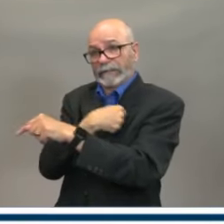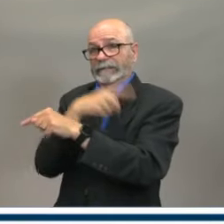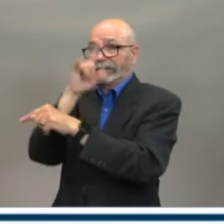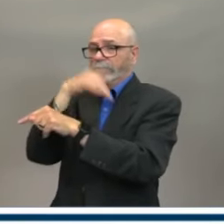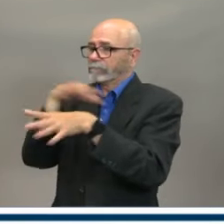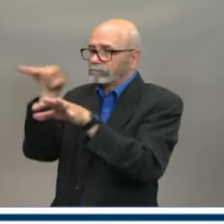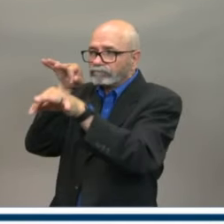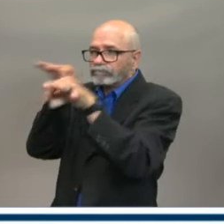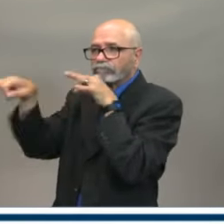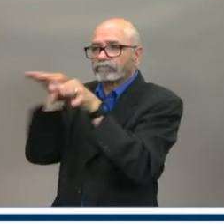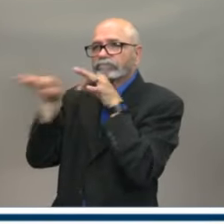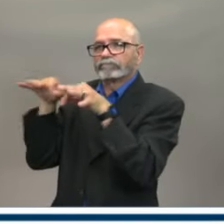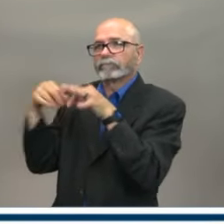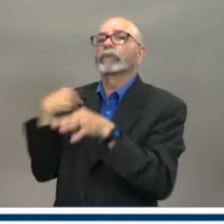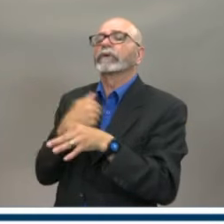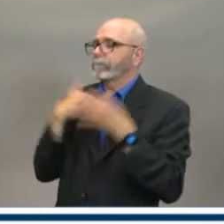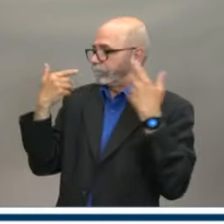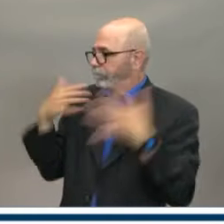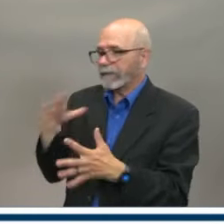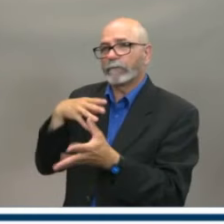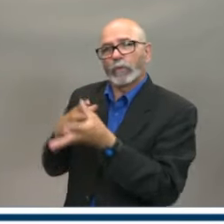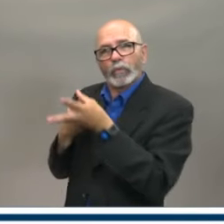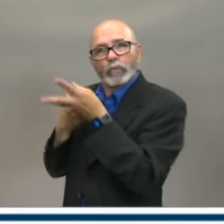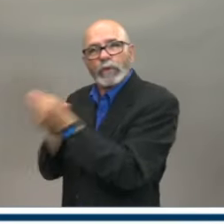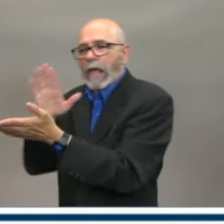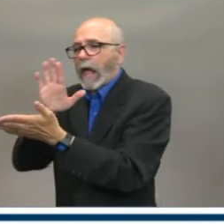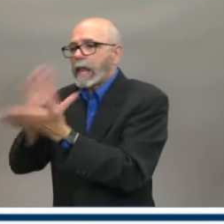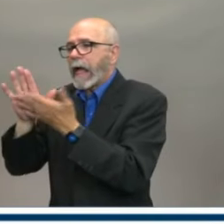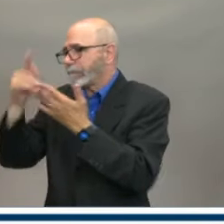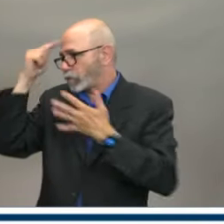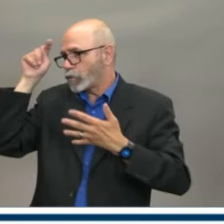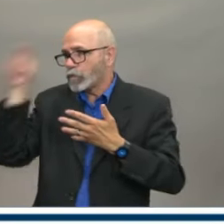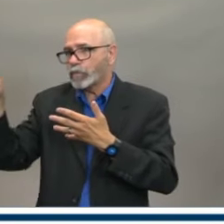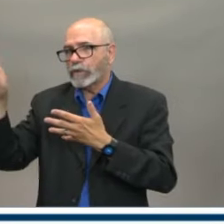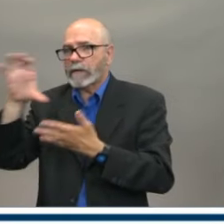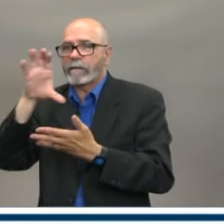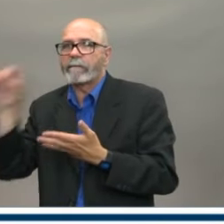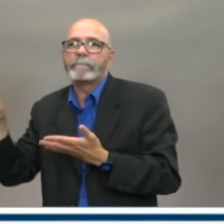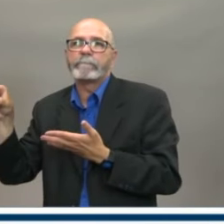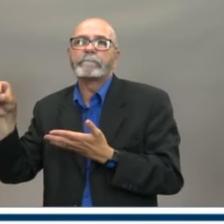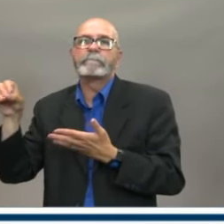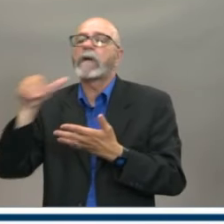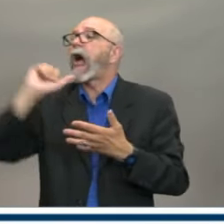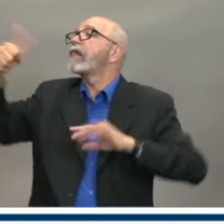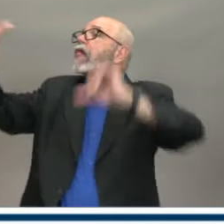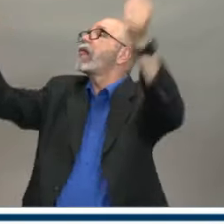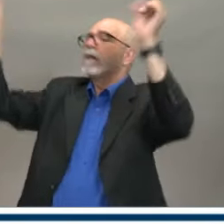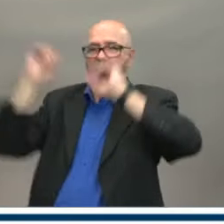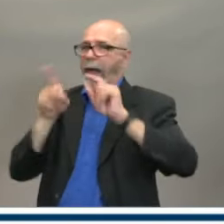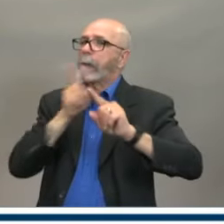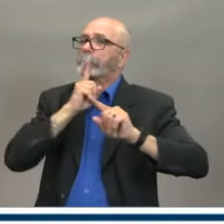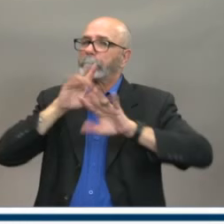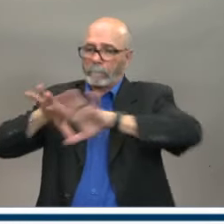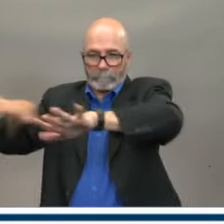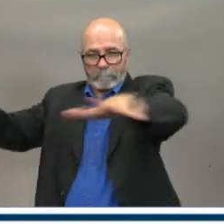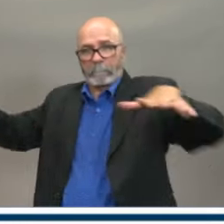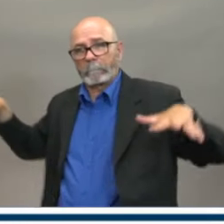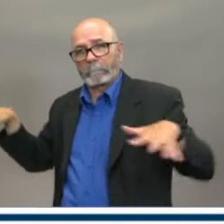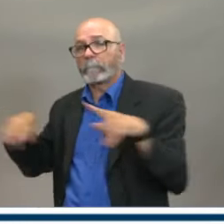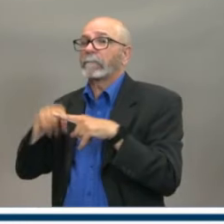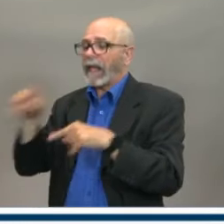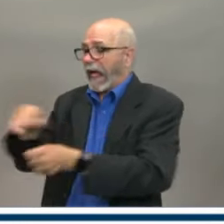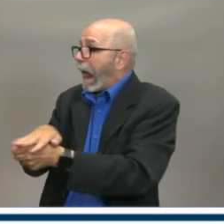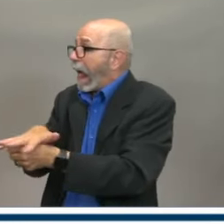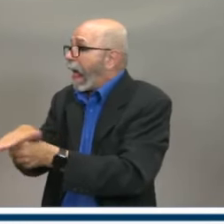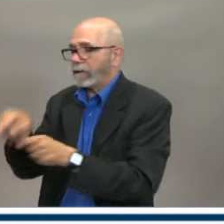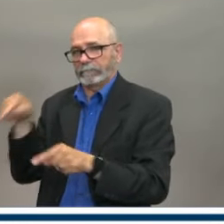responsibility to deal with, and then to ensure that there would not be another issue associated with leachate while we're covering